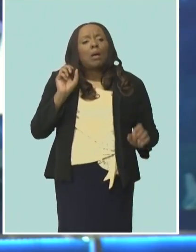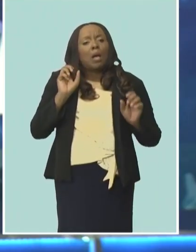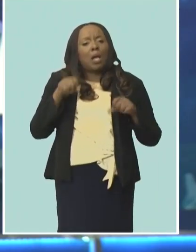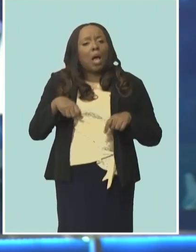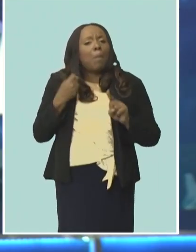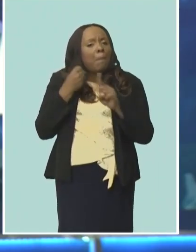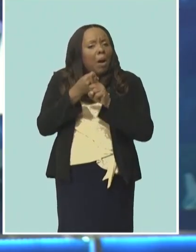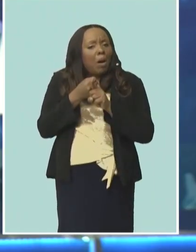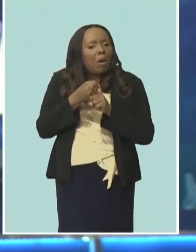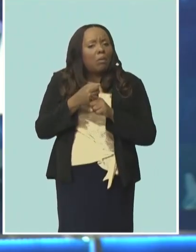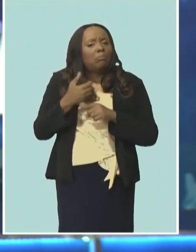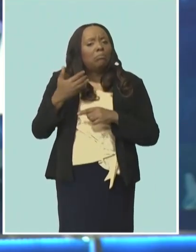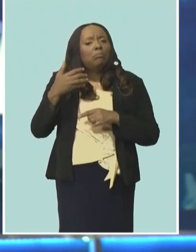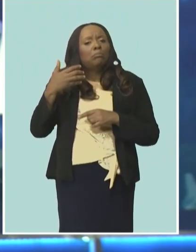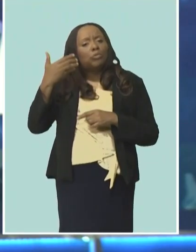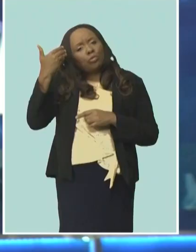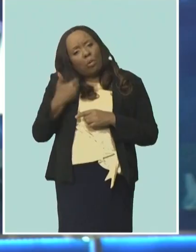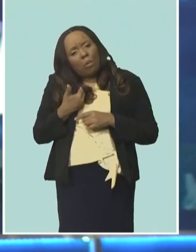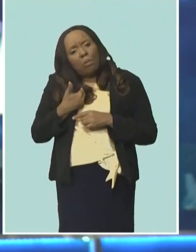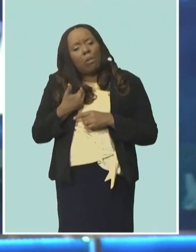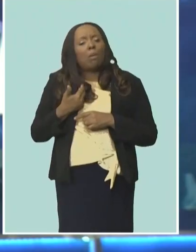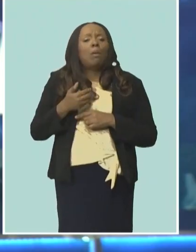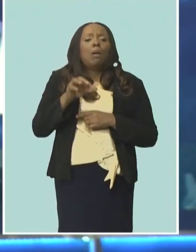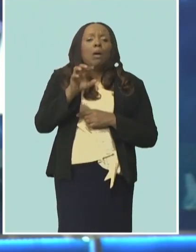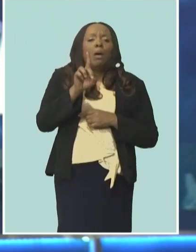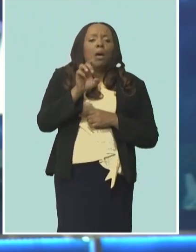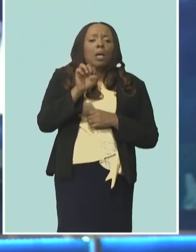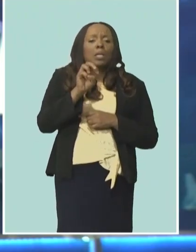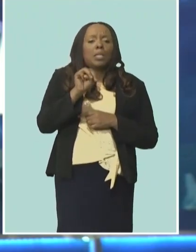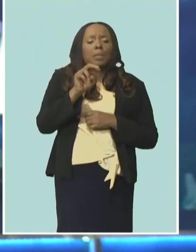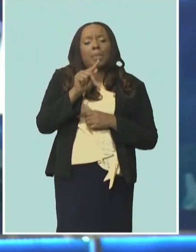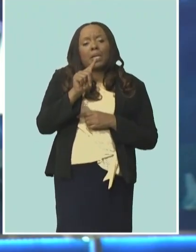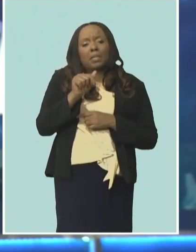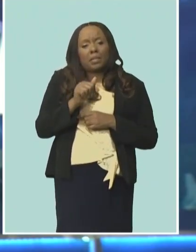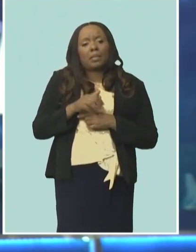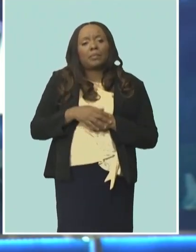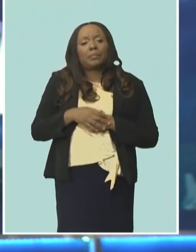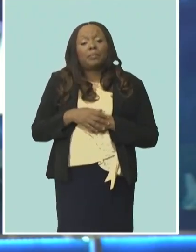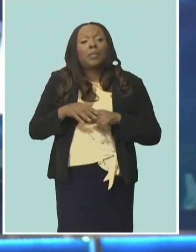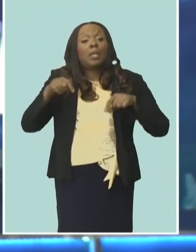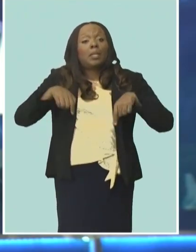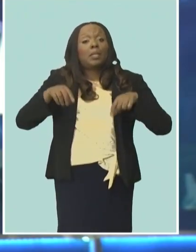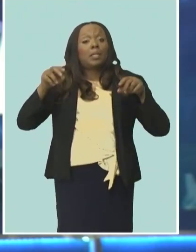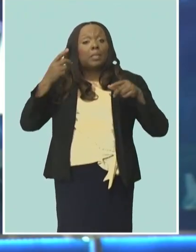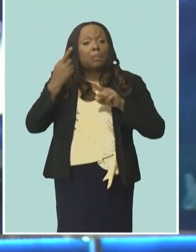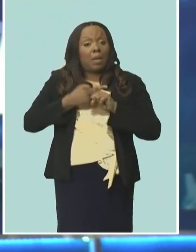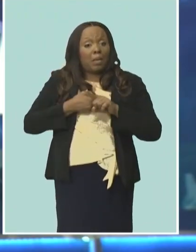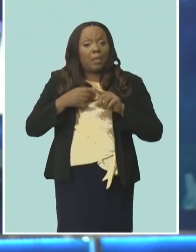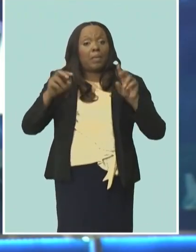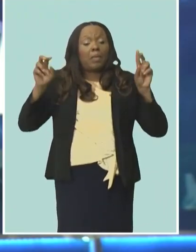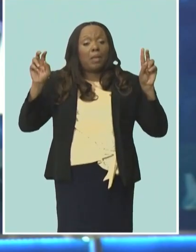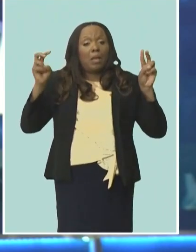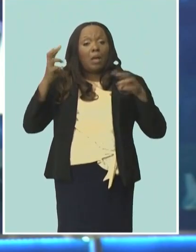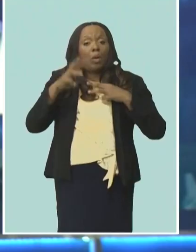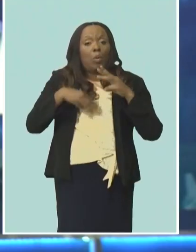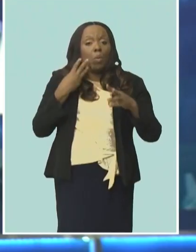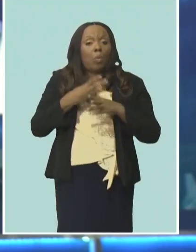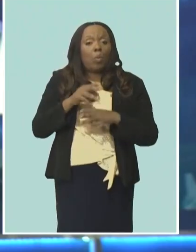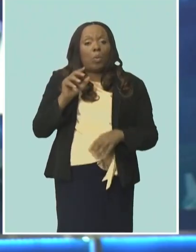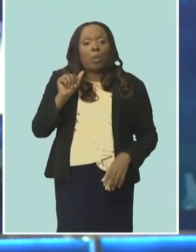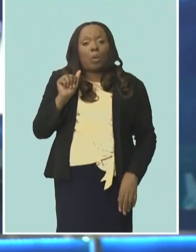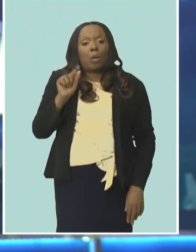also dementia. World Alzheimer's Month is being celebrated this month under the theme, Ask About Dementia, Ask